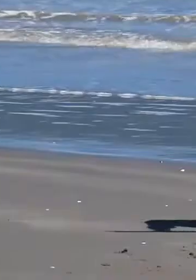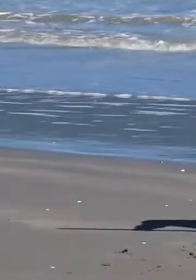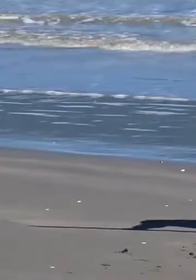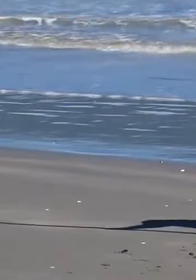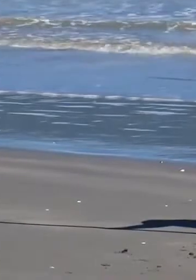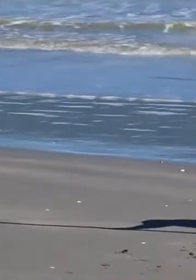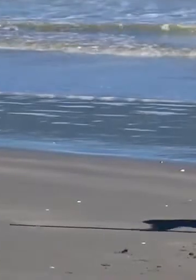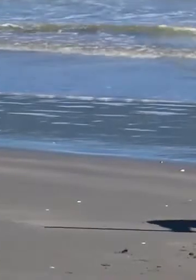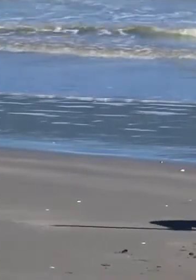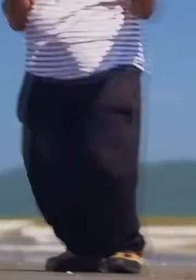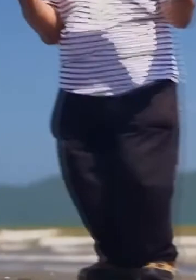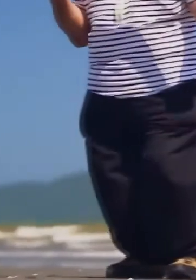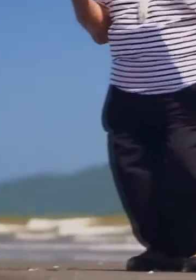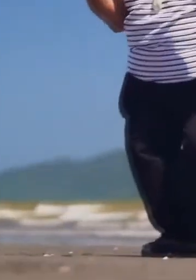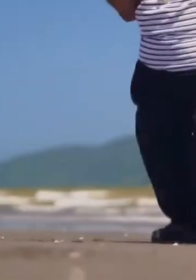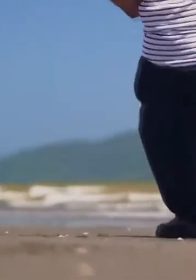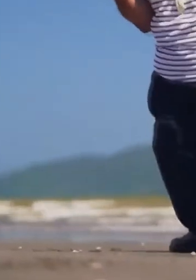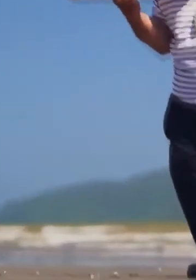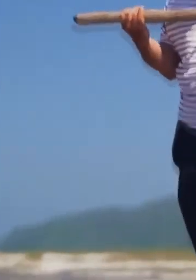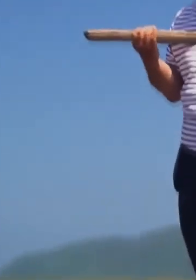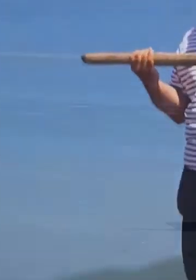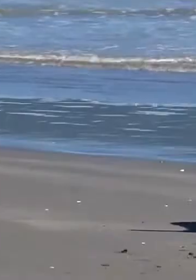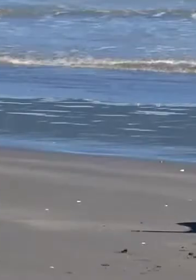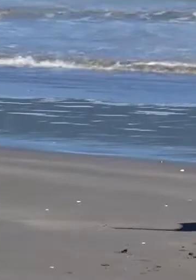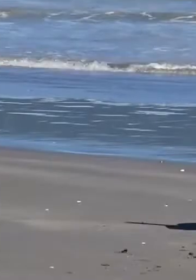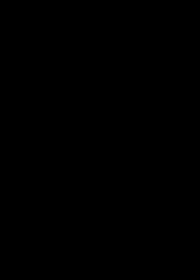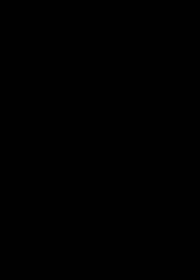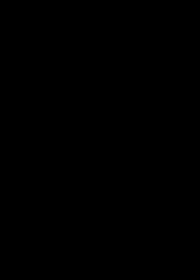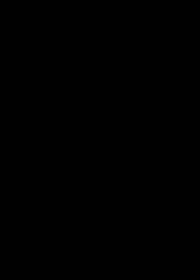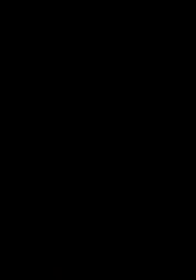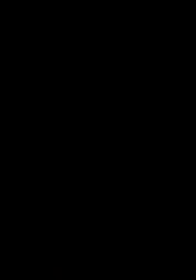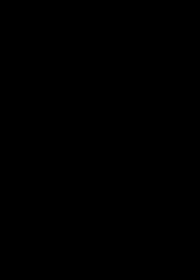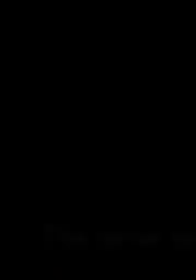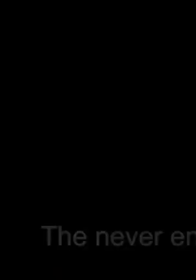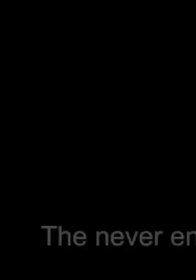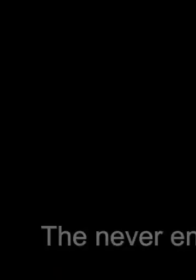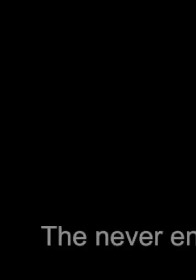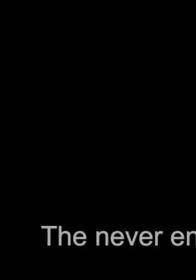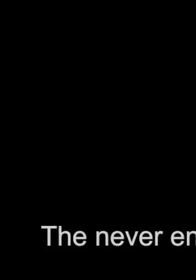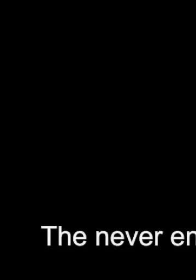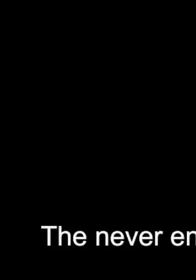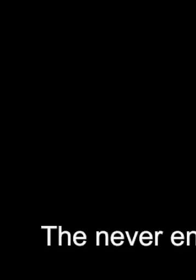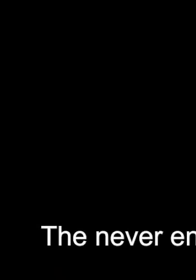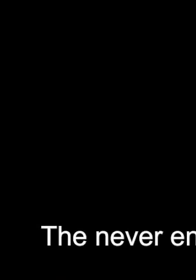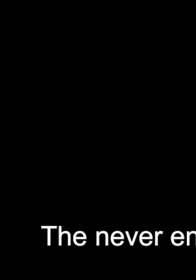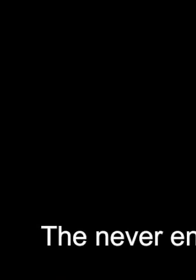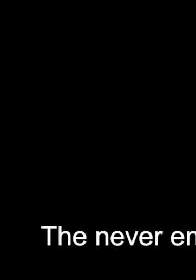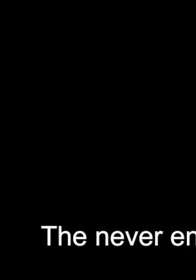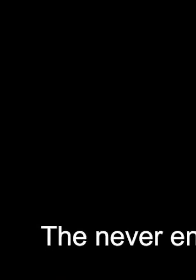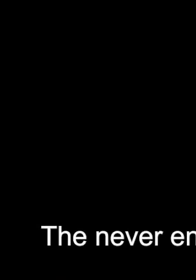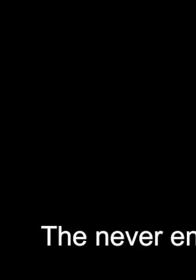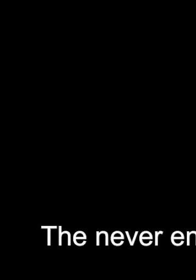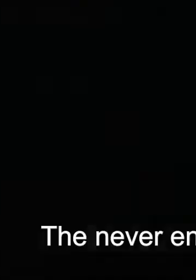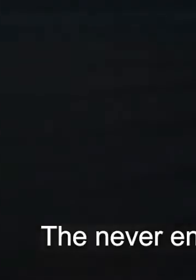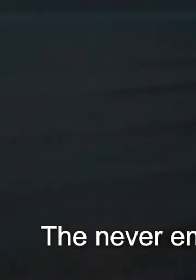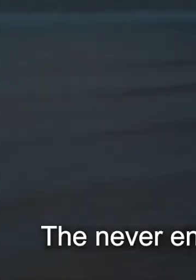koutou, tēnā koutou, tēnā rā whātou gato. Te ngaungau a hine moana,